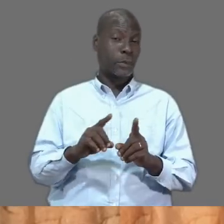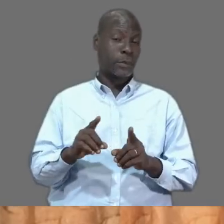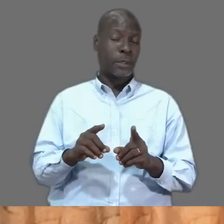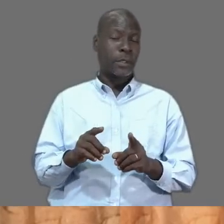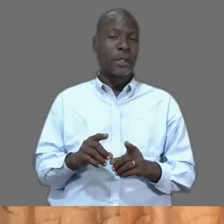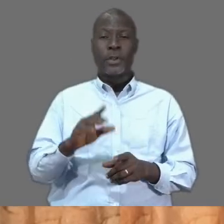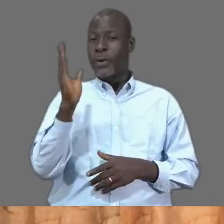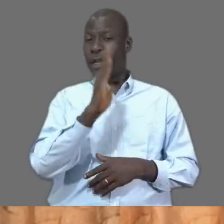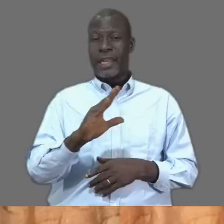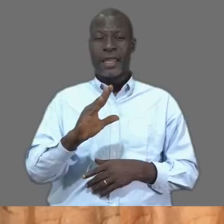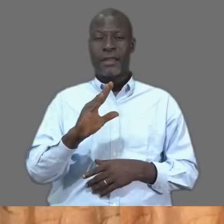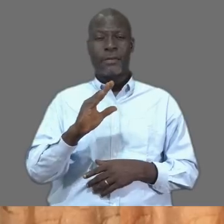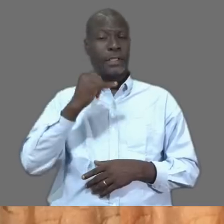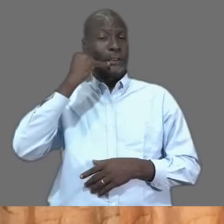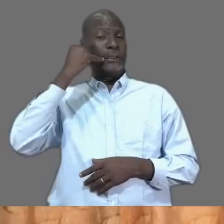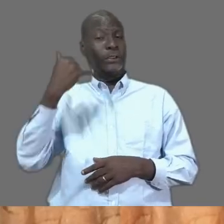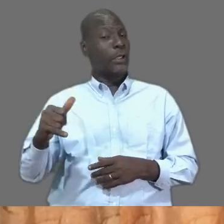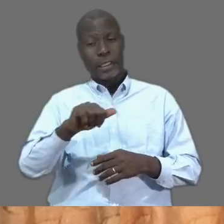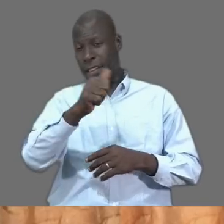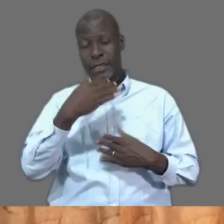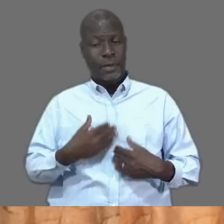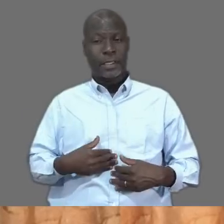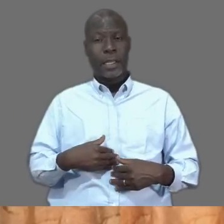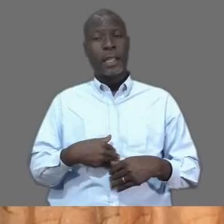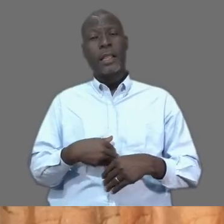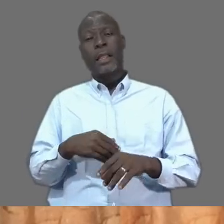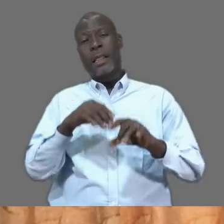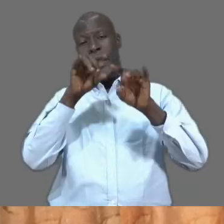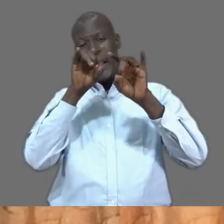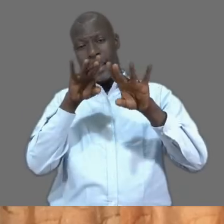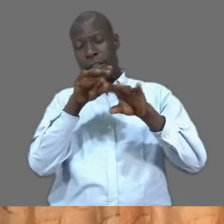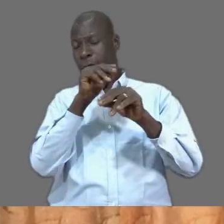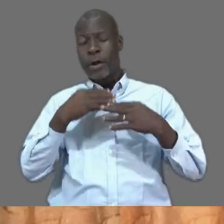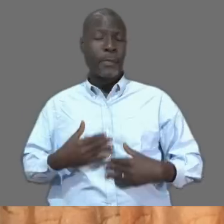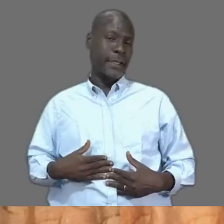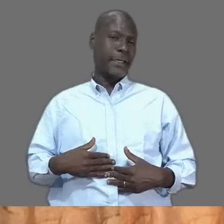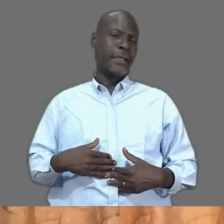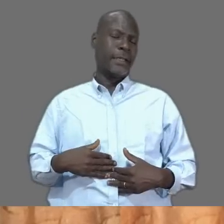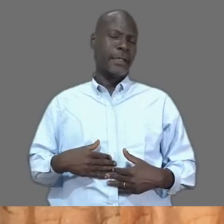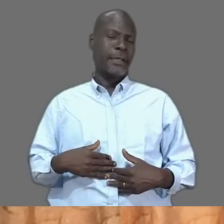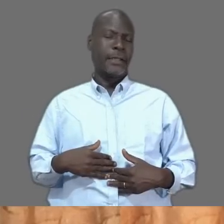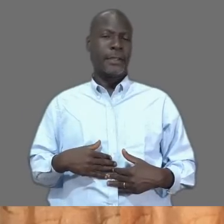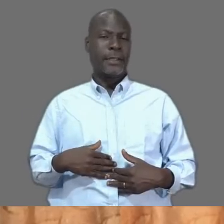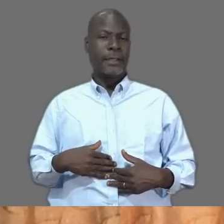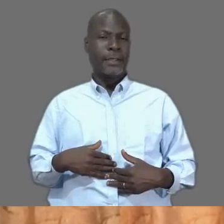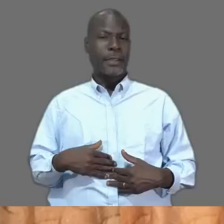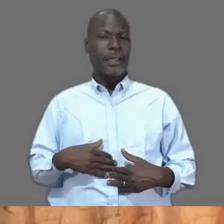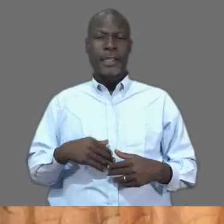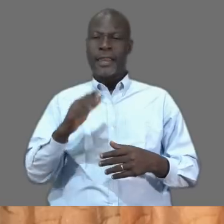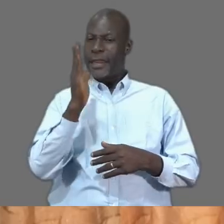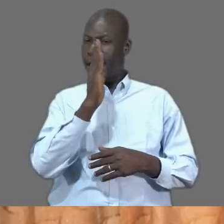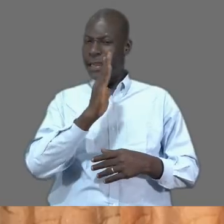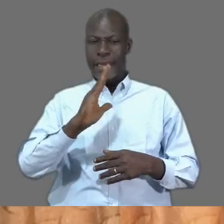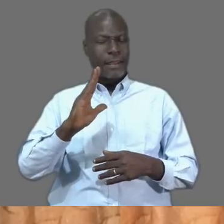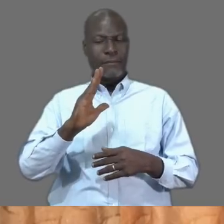Envy no man. Hate no man. And harm no man.